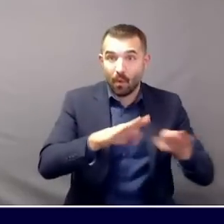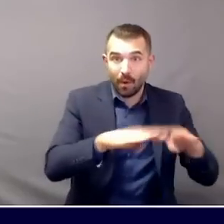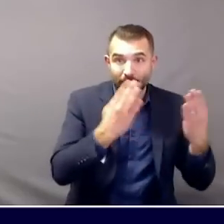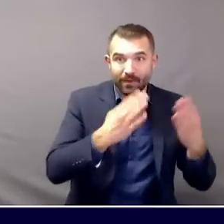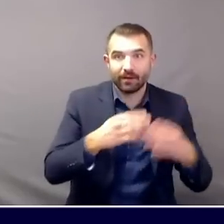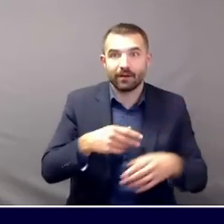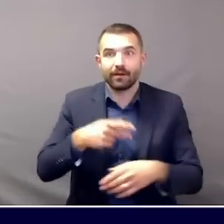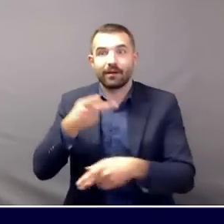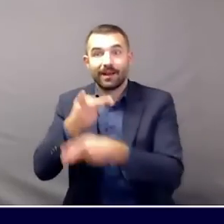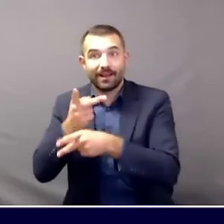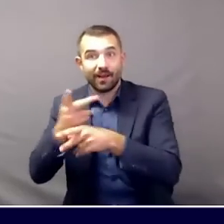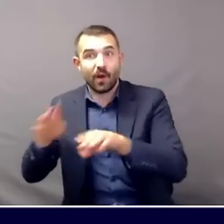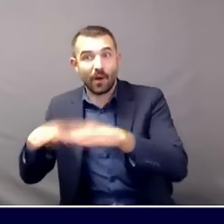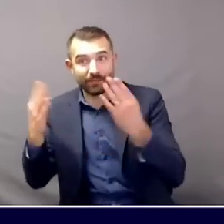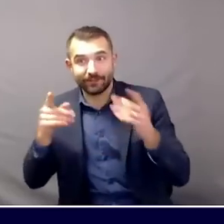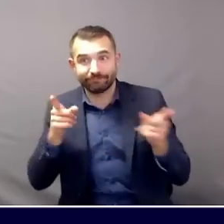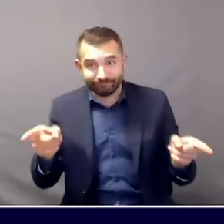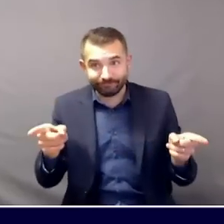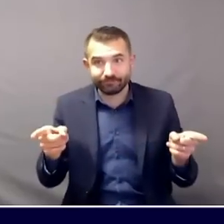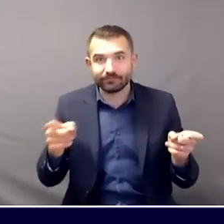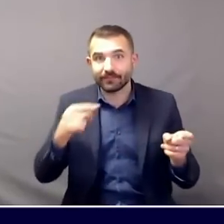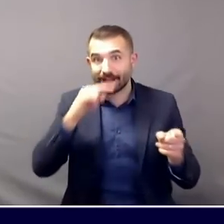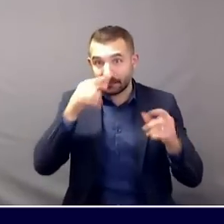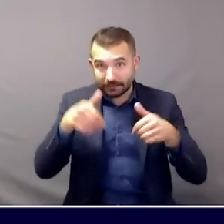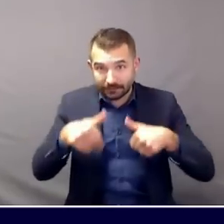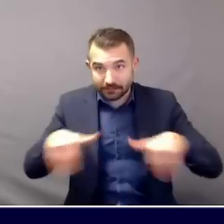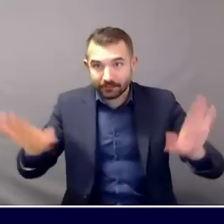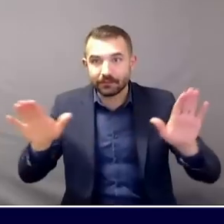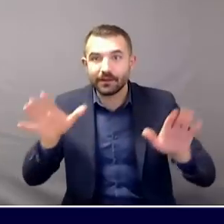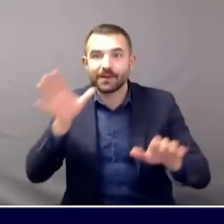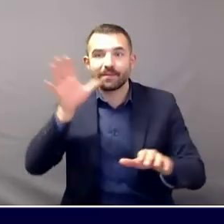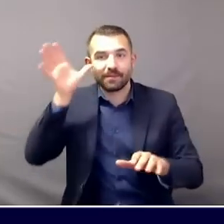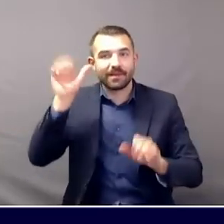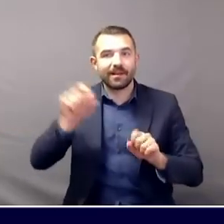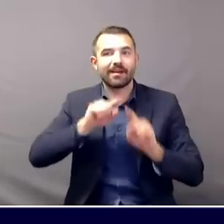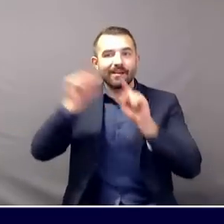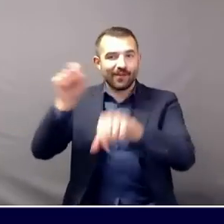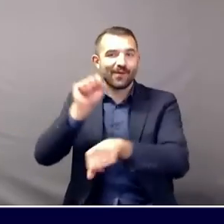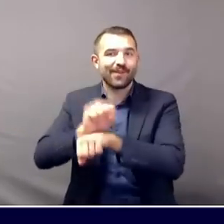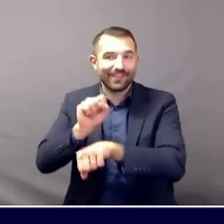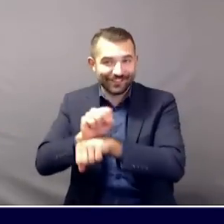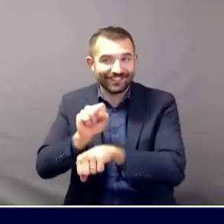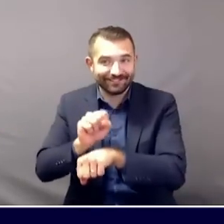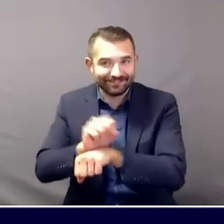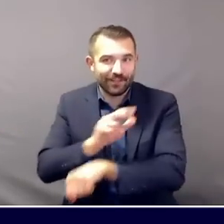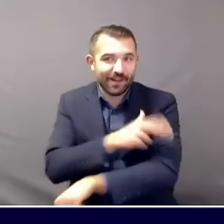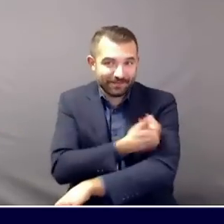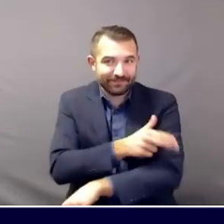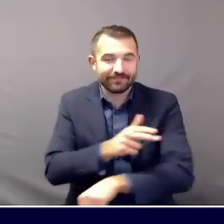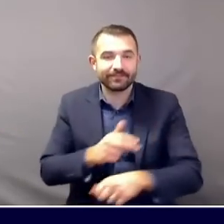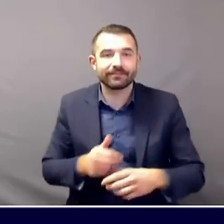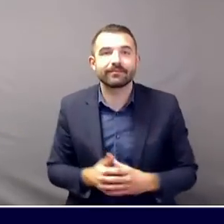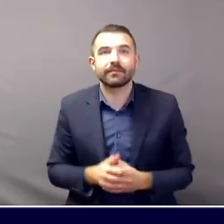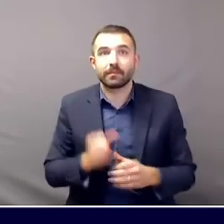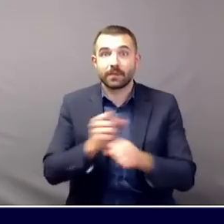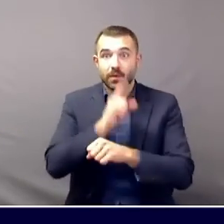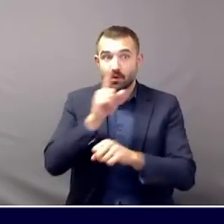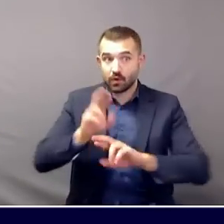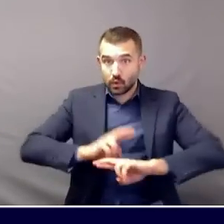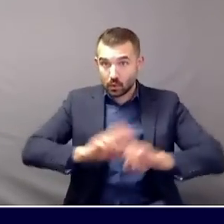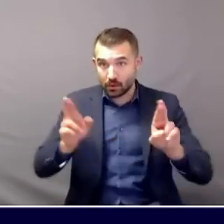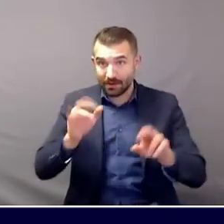our hospitals and healthcare facilities are prepared to deal for a surge in inpatient care and intense